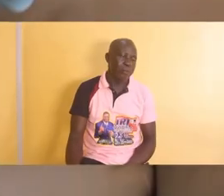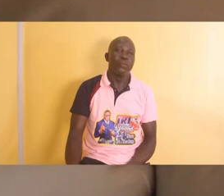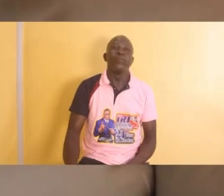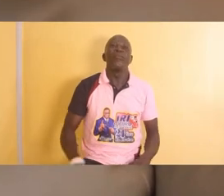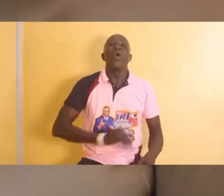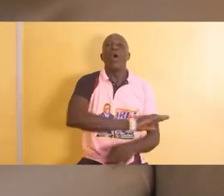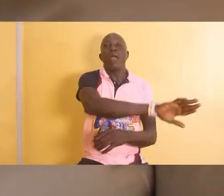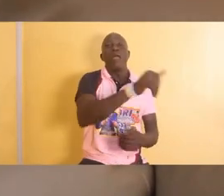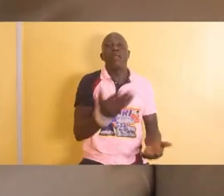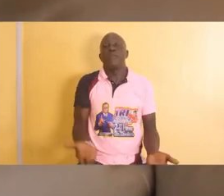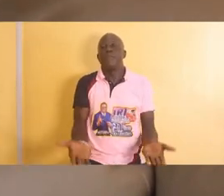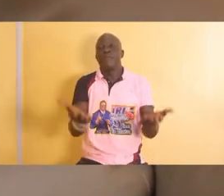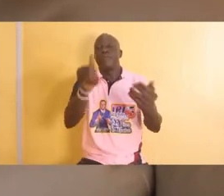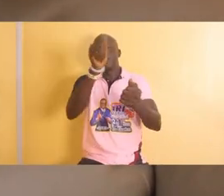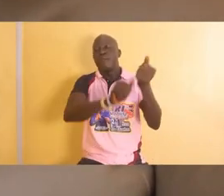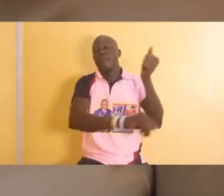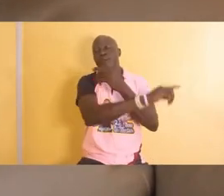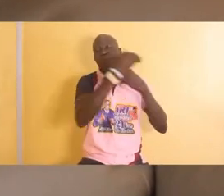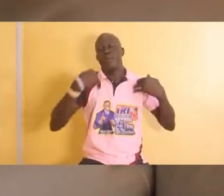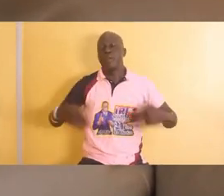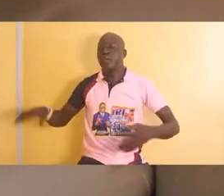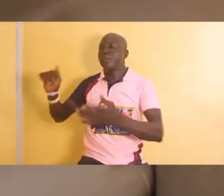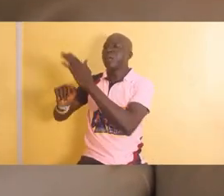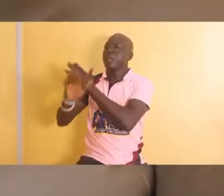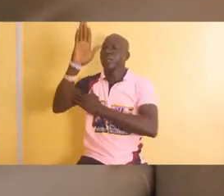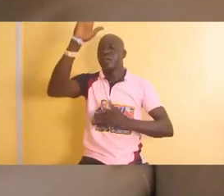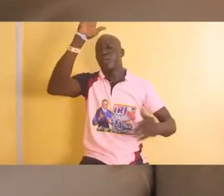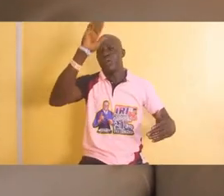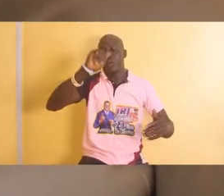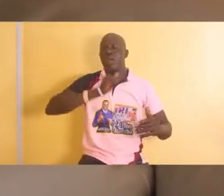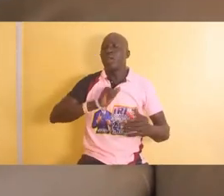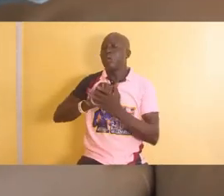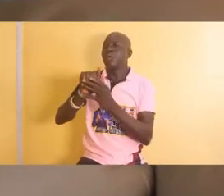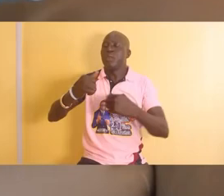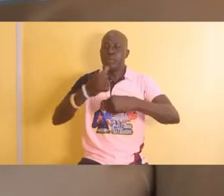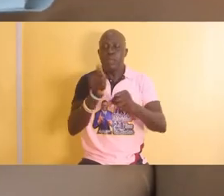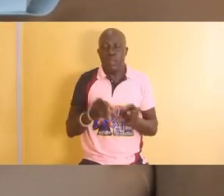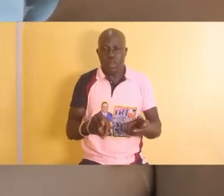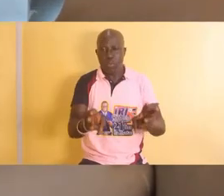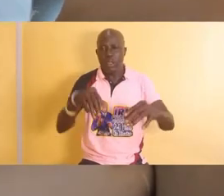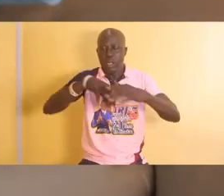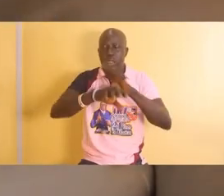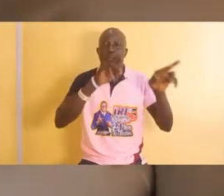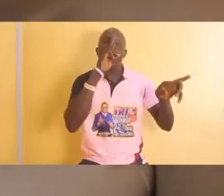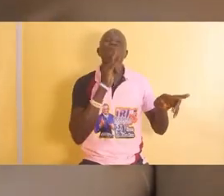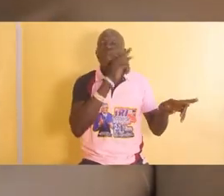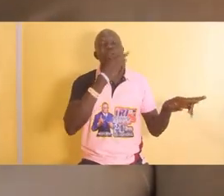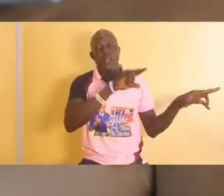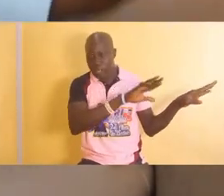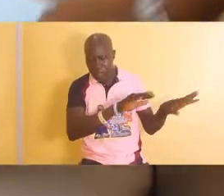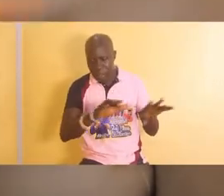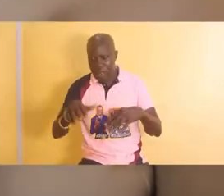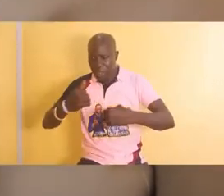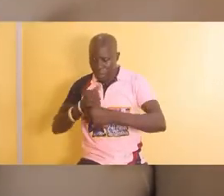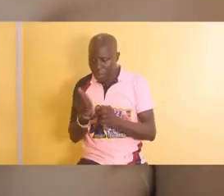Bobo ye gba wa soke Olorun mi o iwo to lana ni oju opupa ti agbara lana